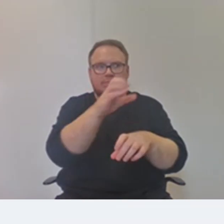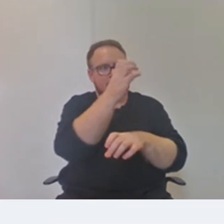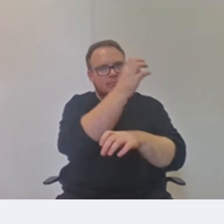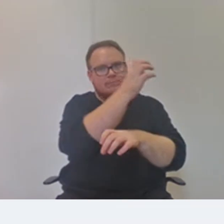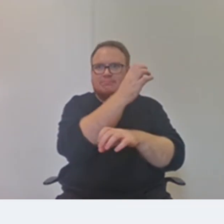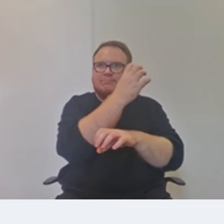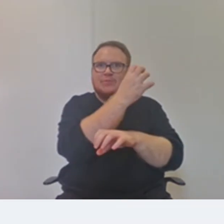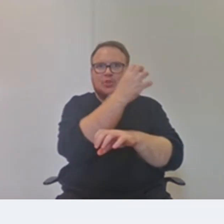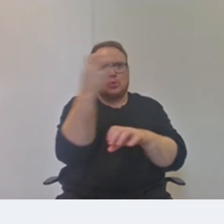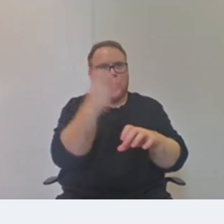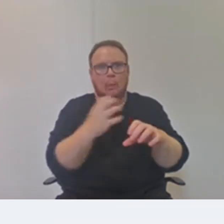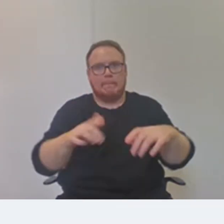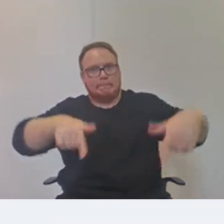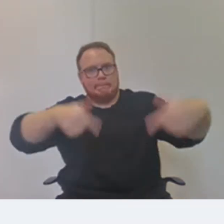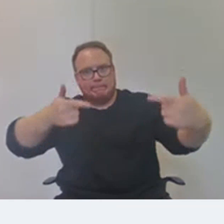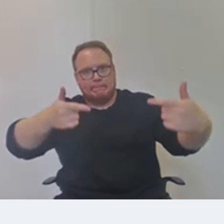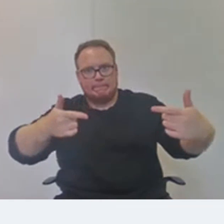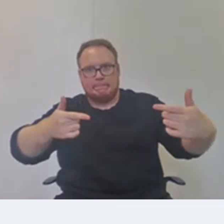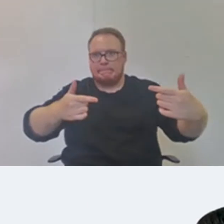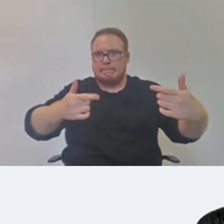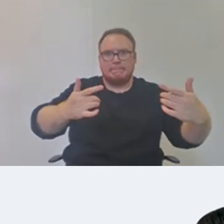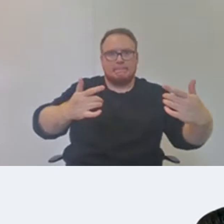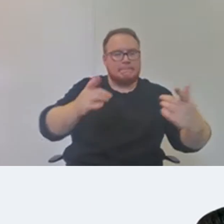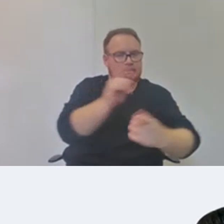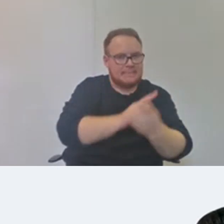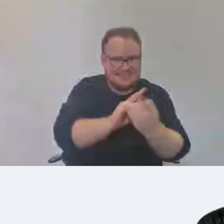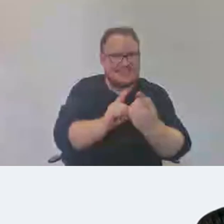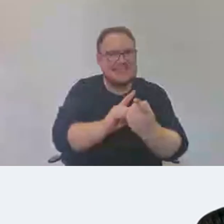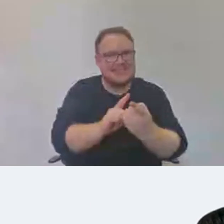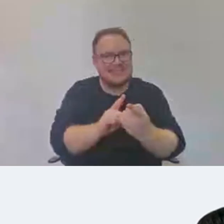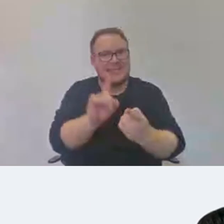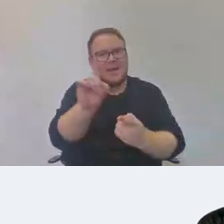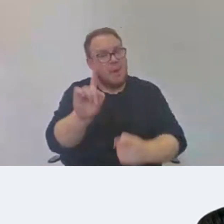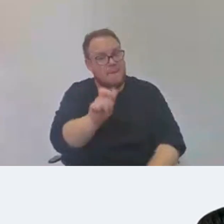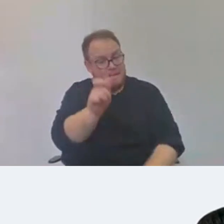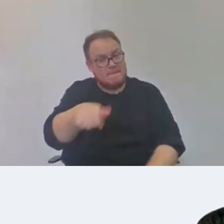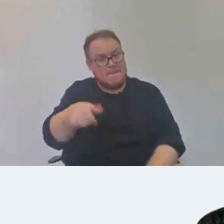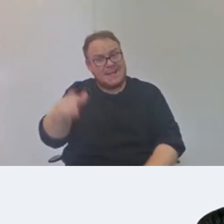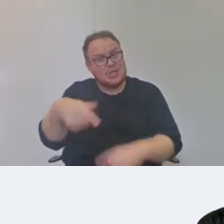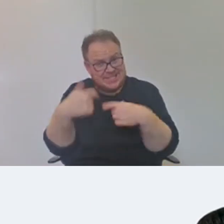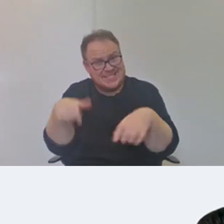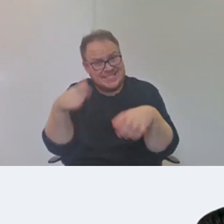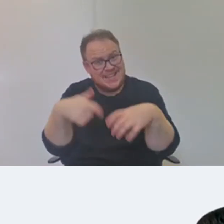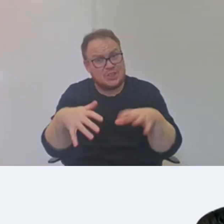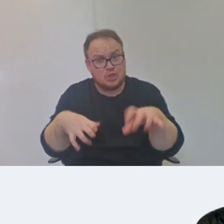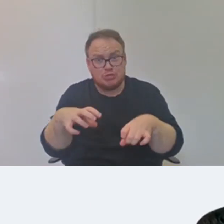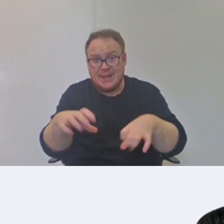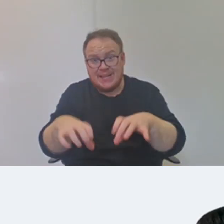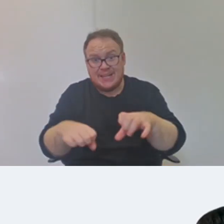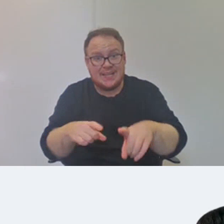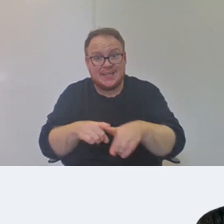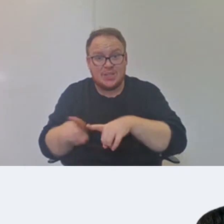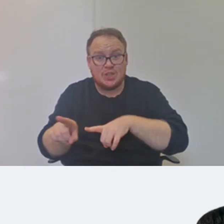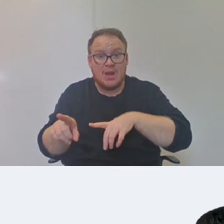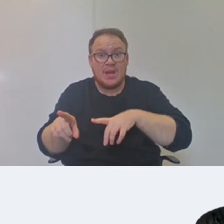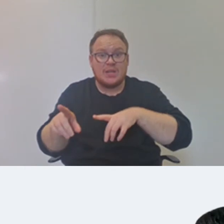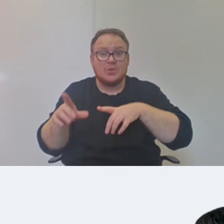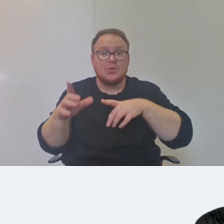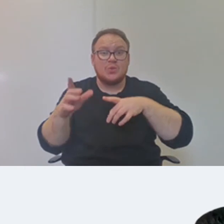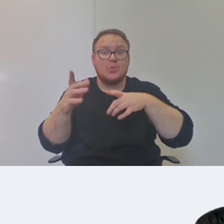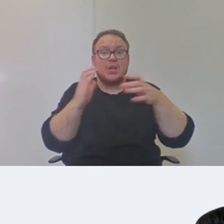But what about patients? Patients are still struggling to get communications from